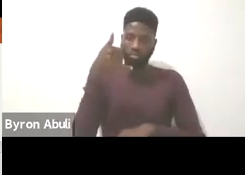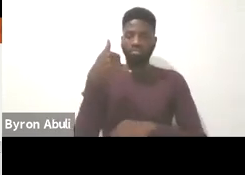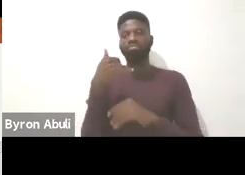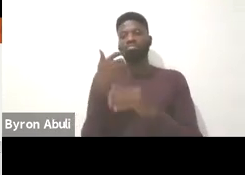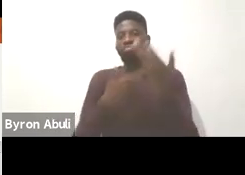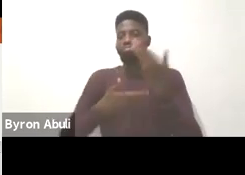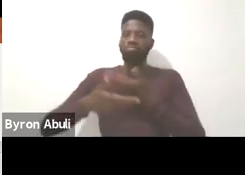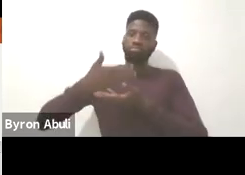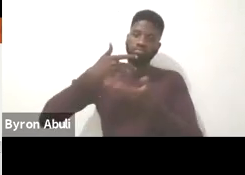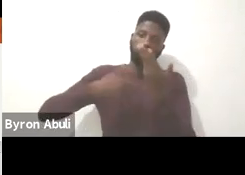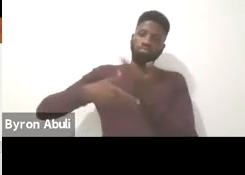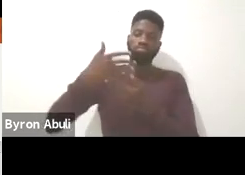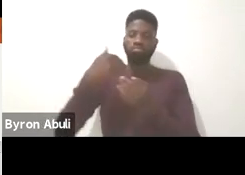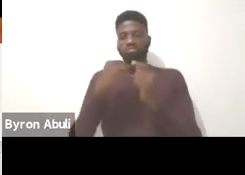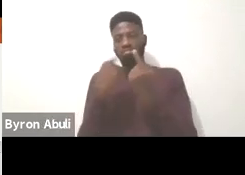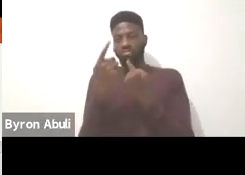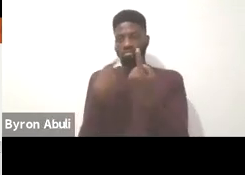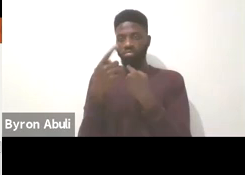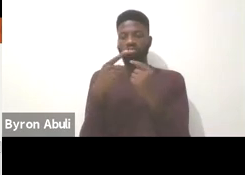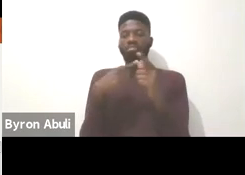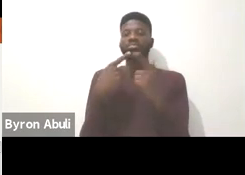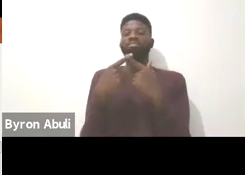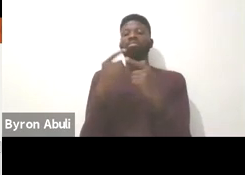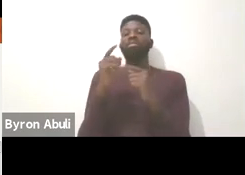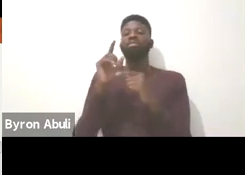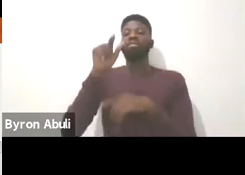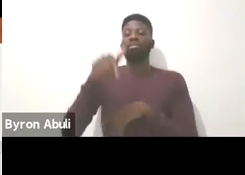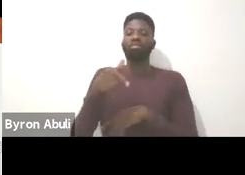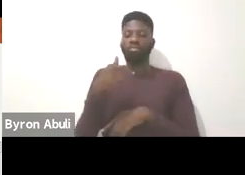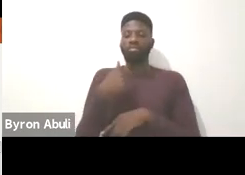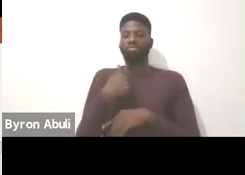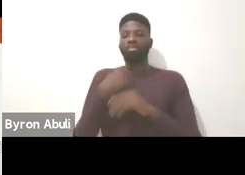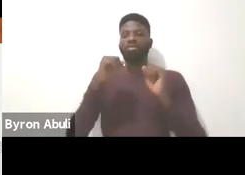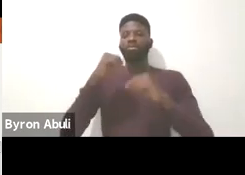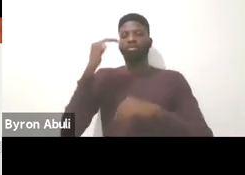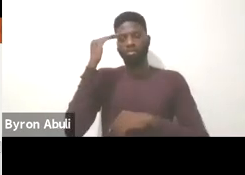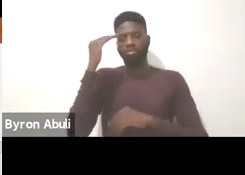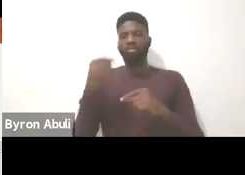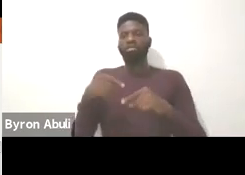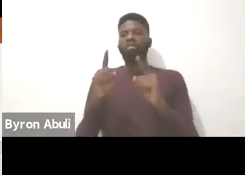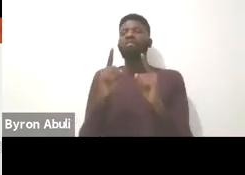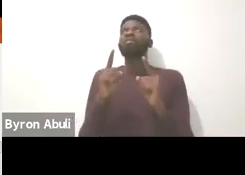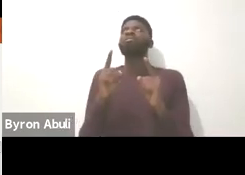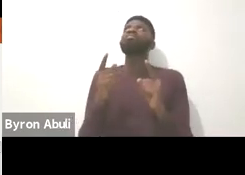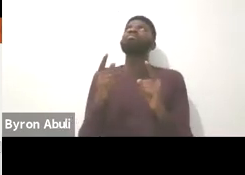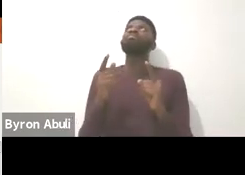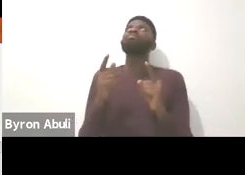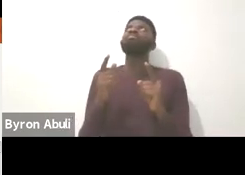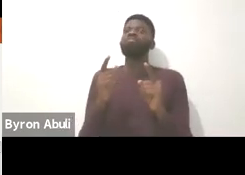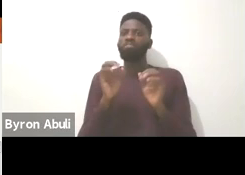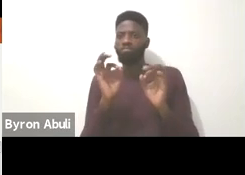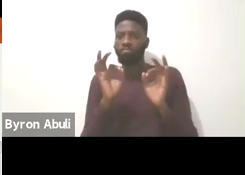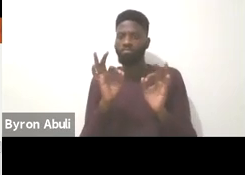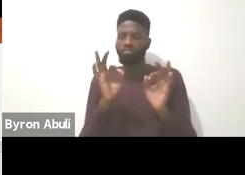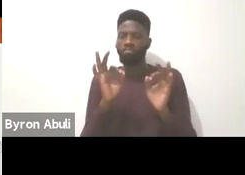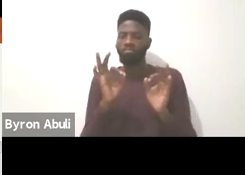you, and then afterwards I'm able to find out, are you a fit for